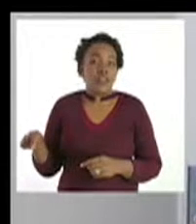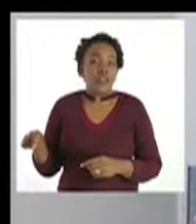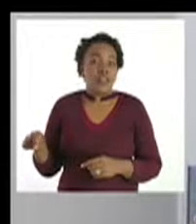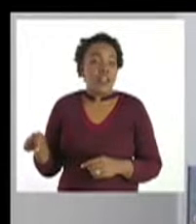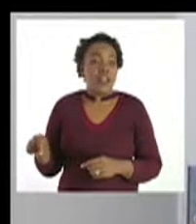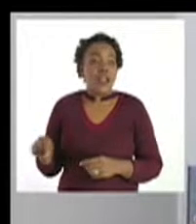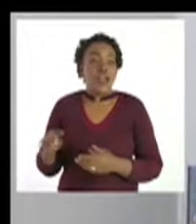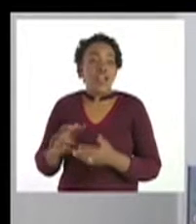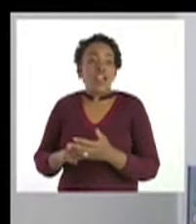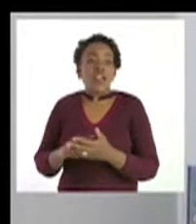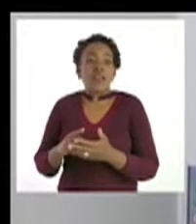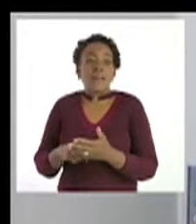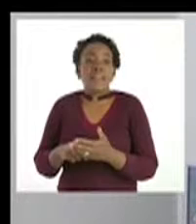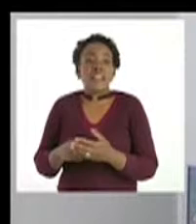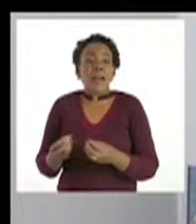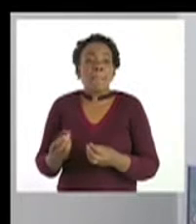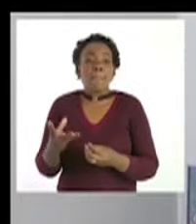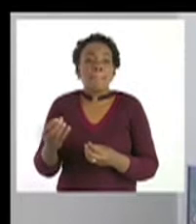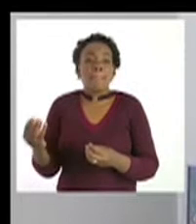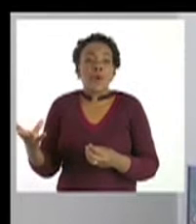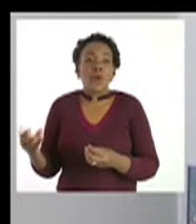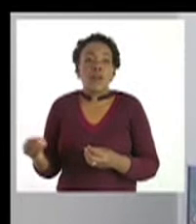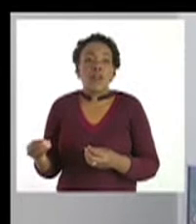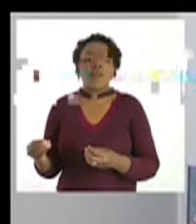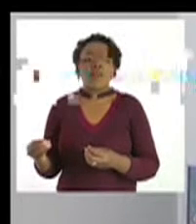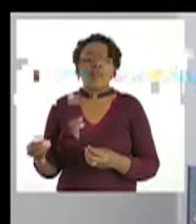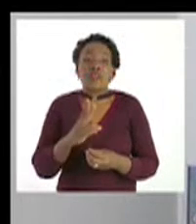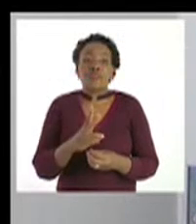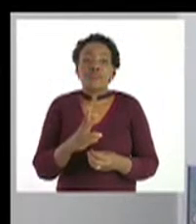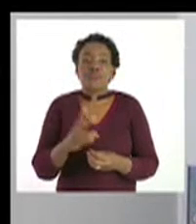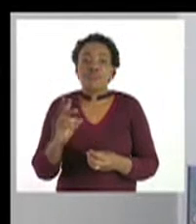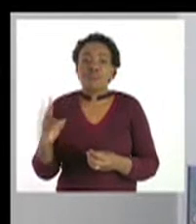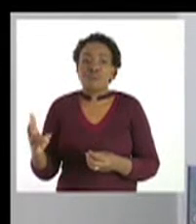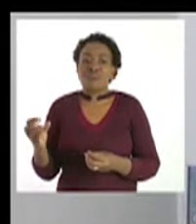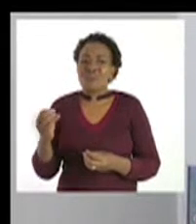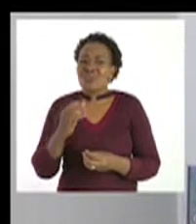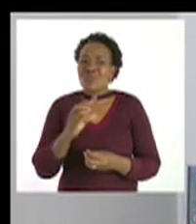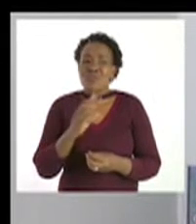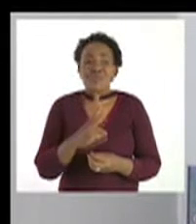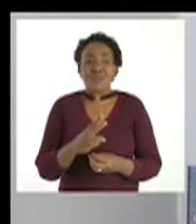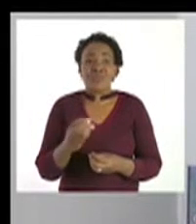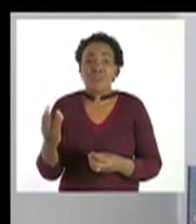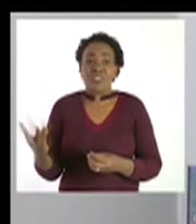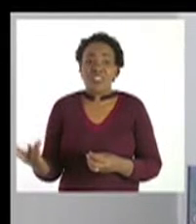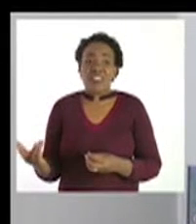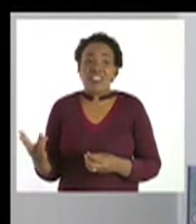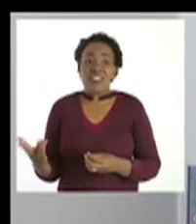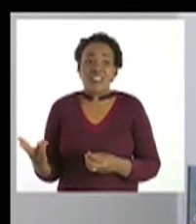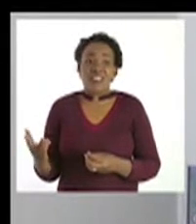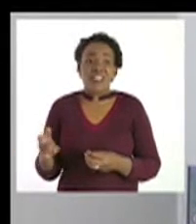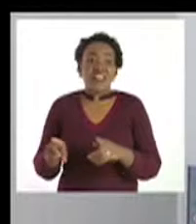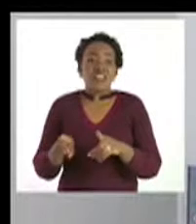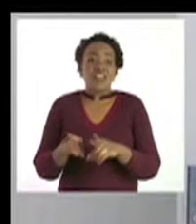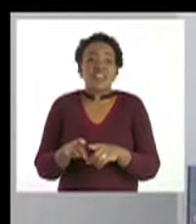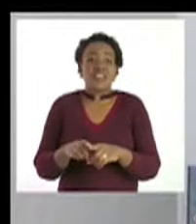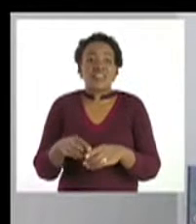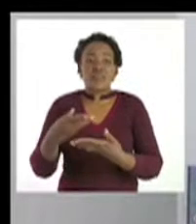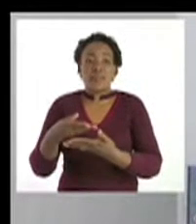it means more than one, as it is written in your